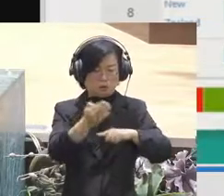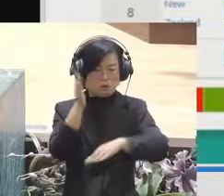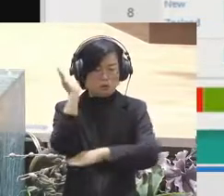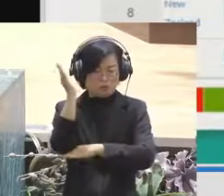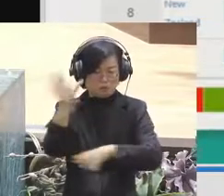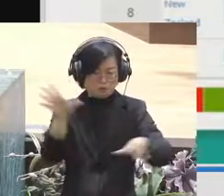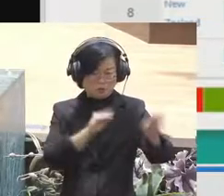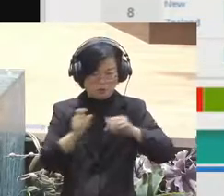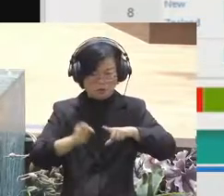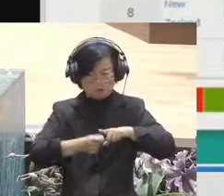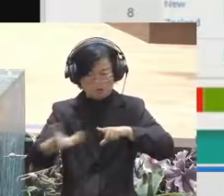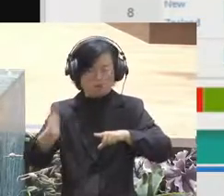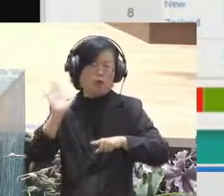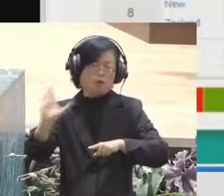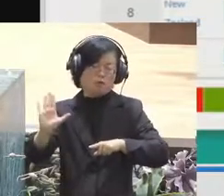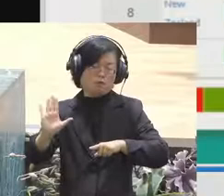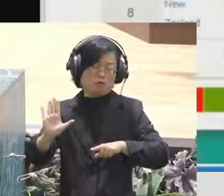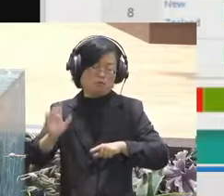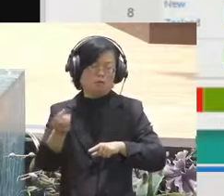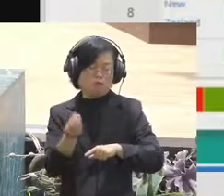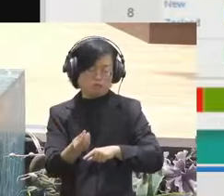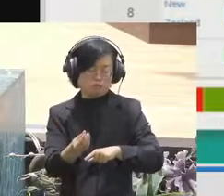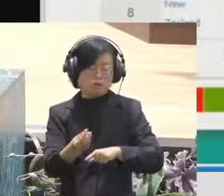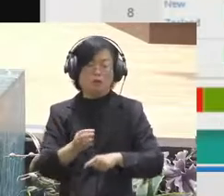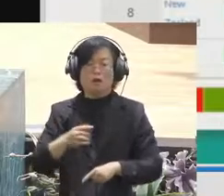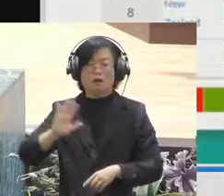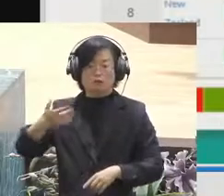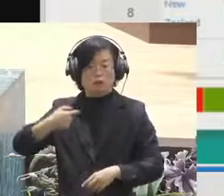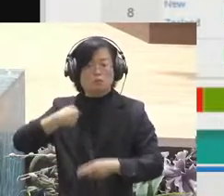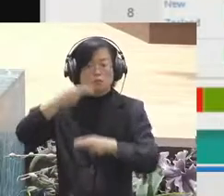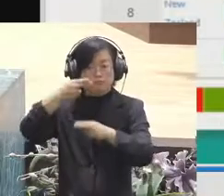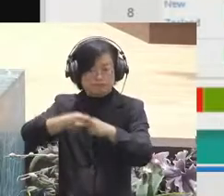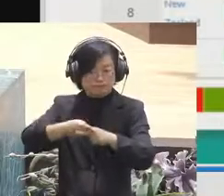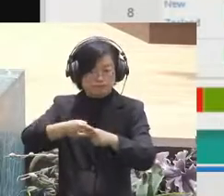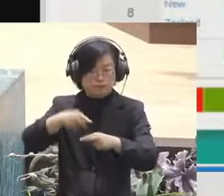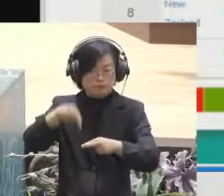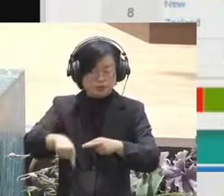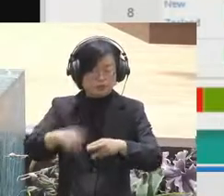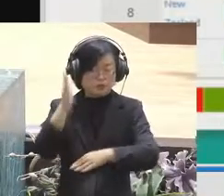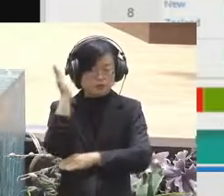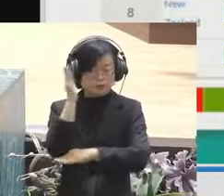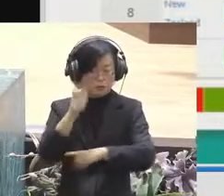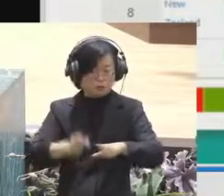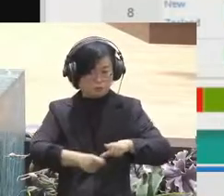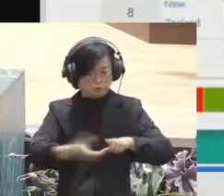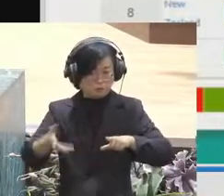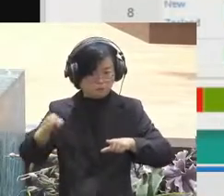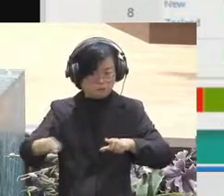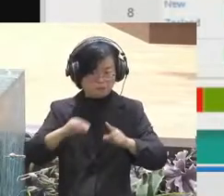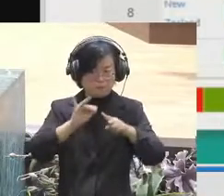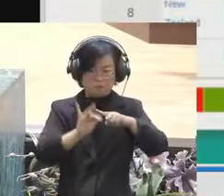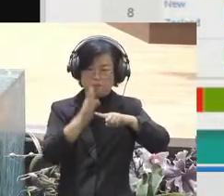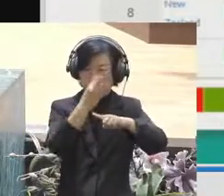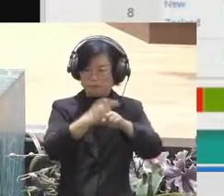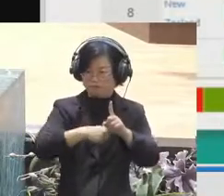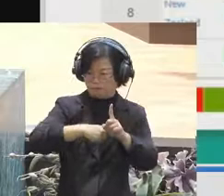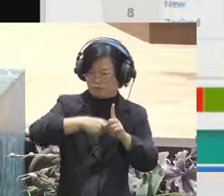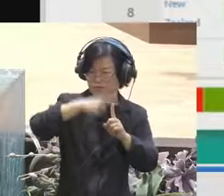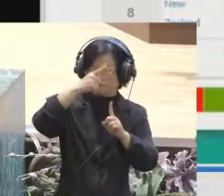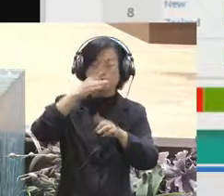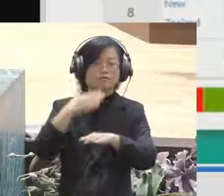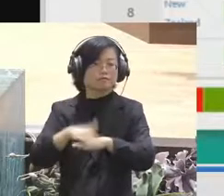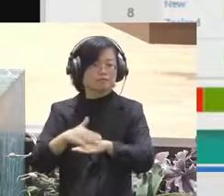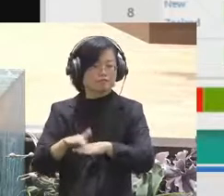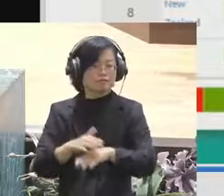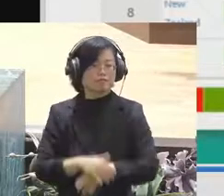the implementation of this open government strategy at the sub-national level and subsequently the replication of the same strategy in the portal